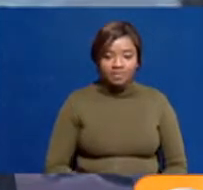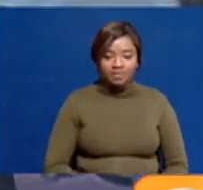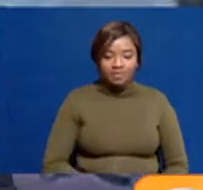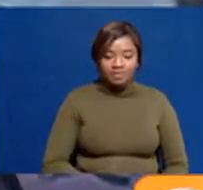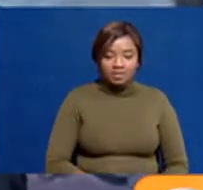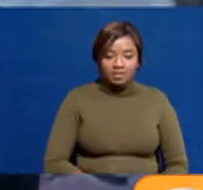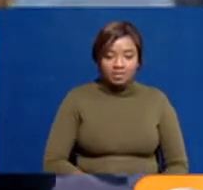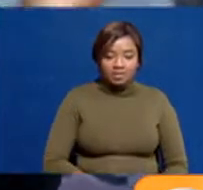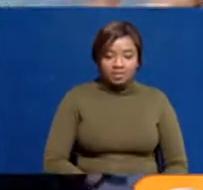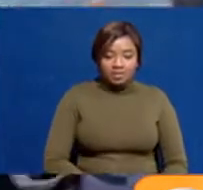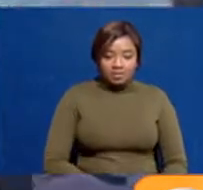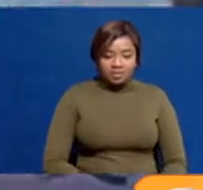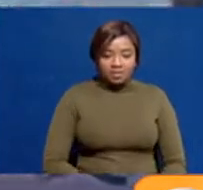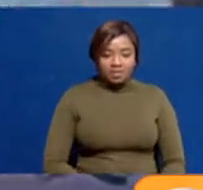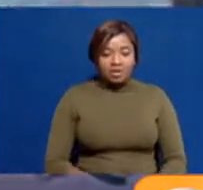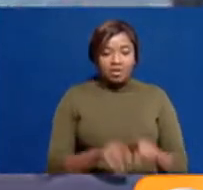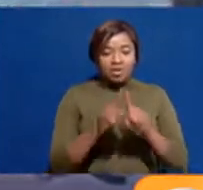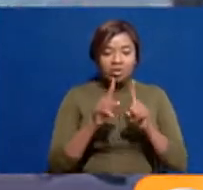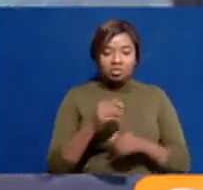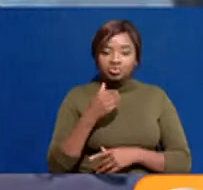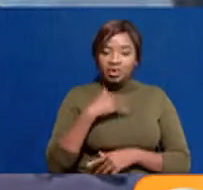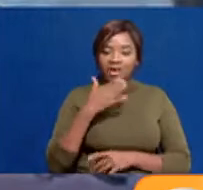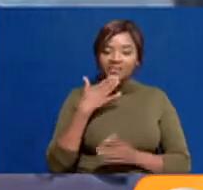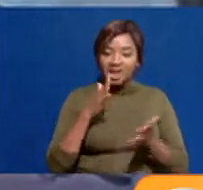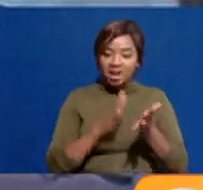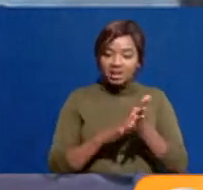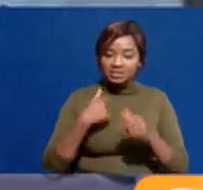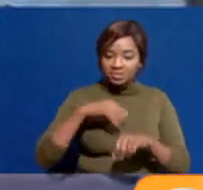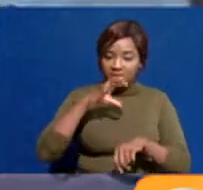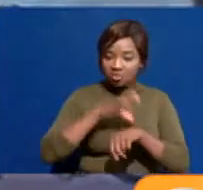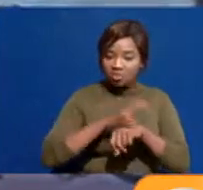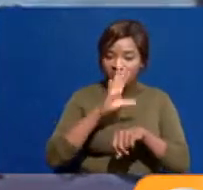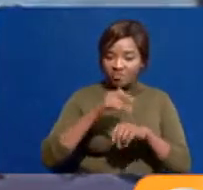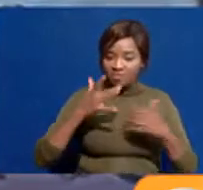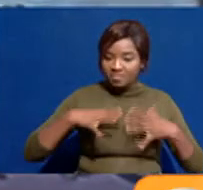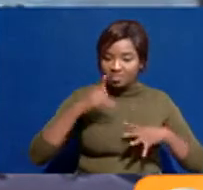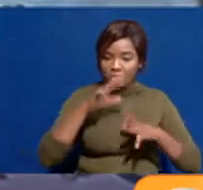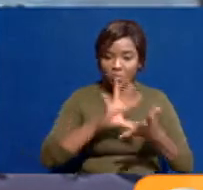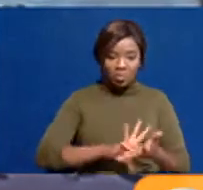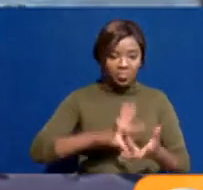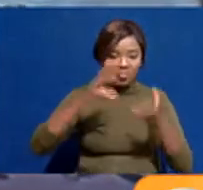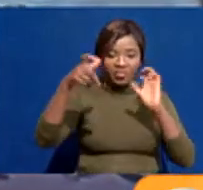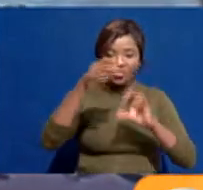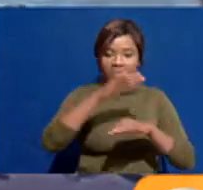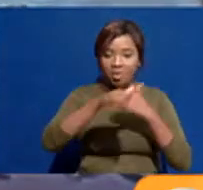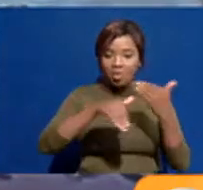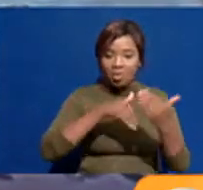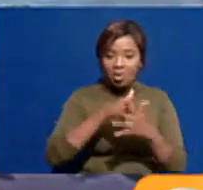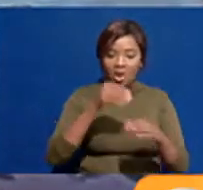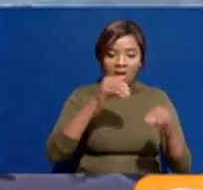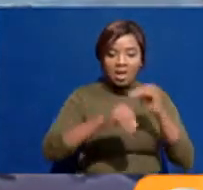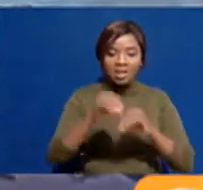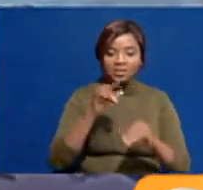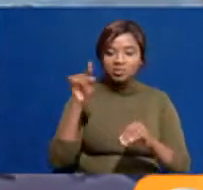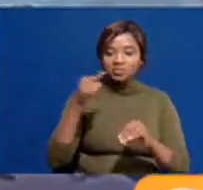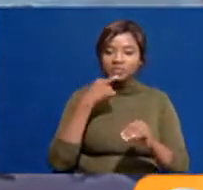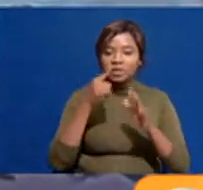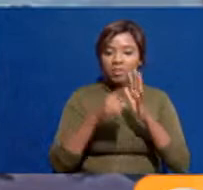letter which was sent by the guys who had messed up the entire election, saying that we are going to be infringing in their rights.